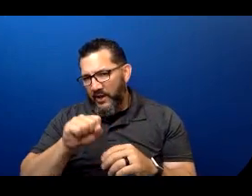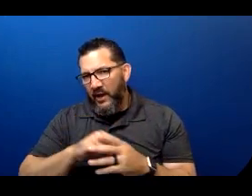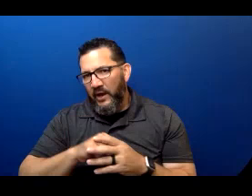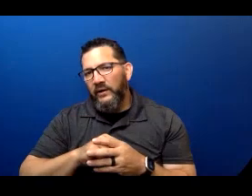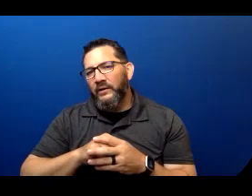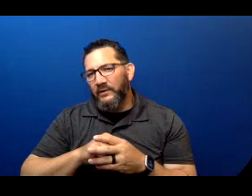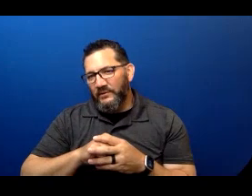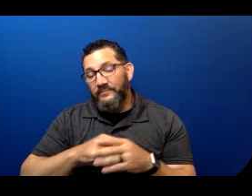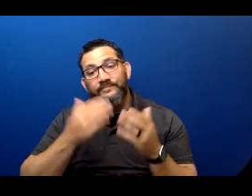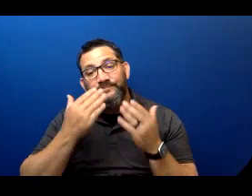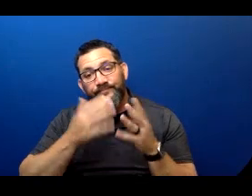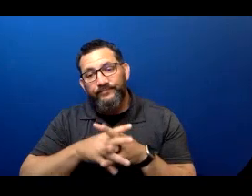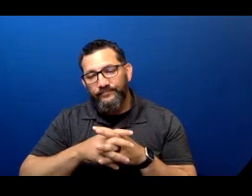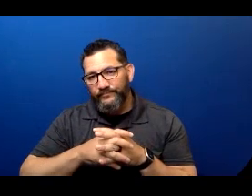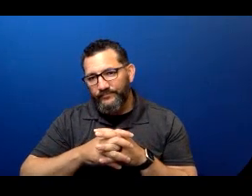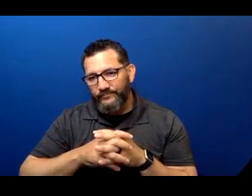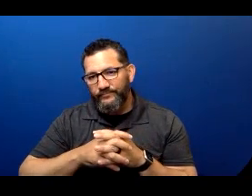Thank you.